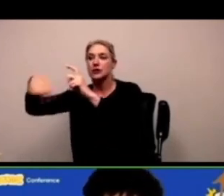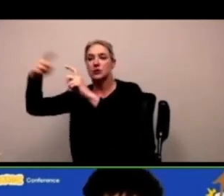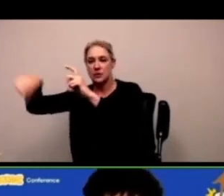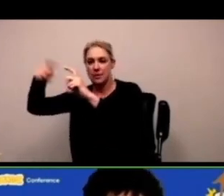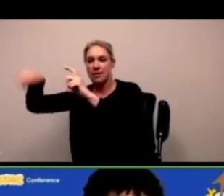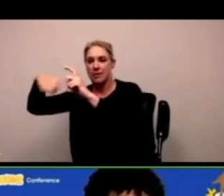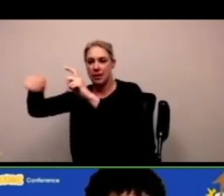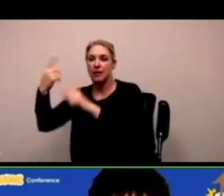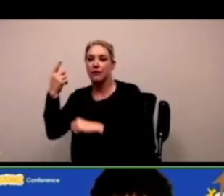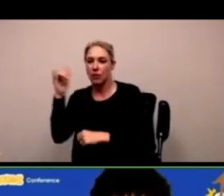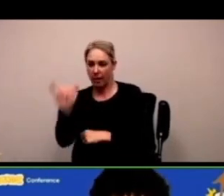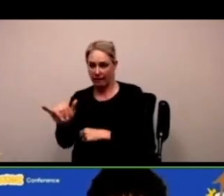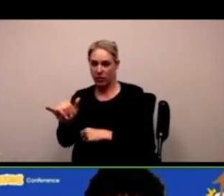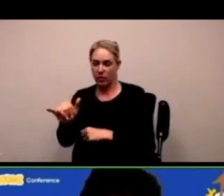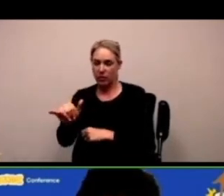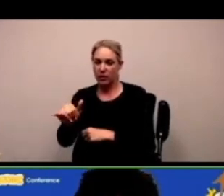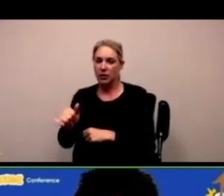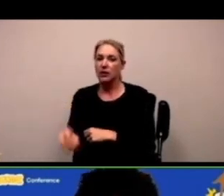going on in here.